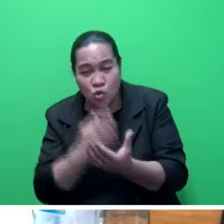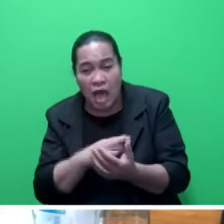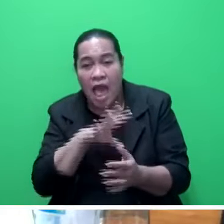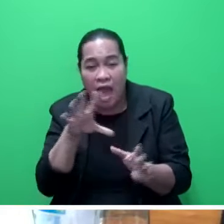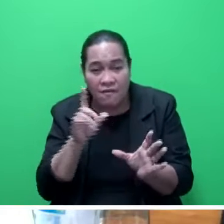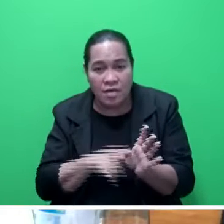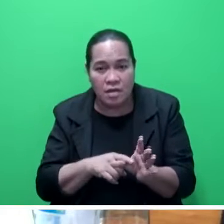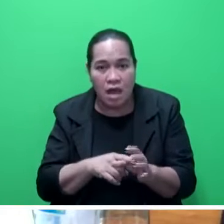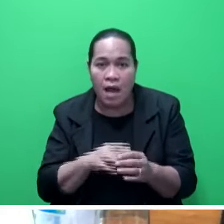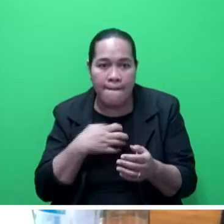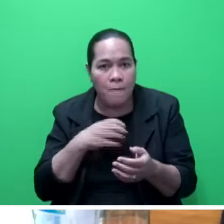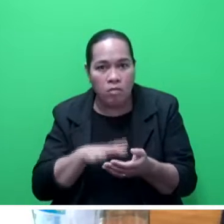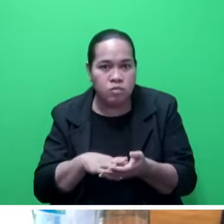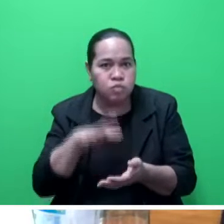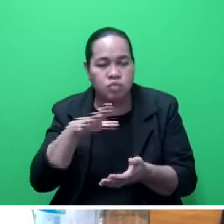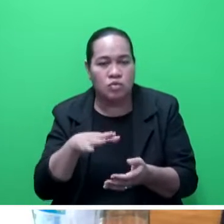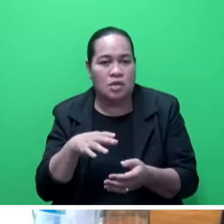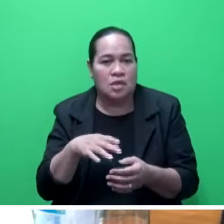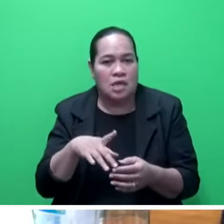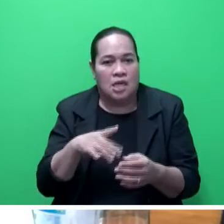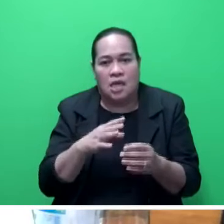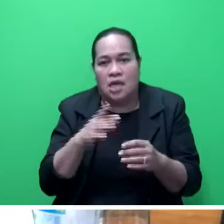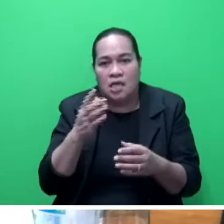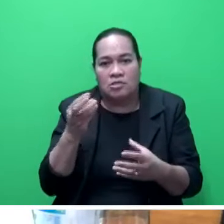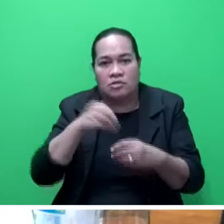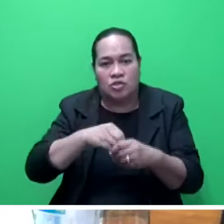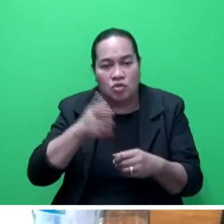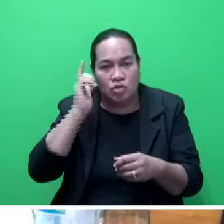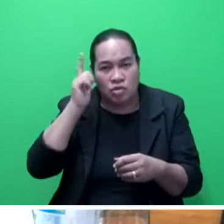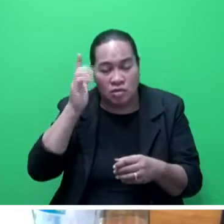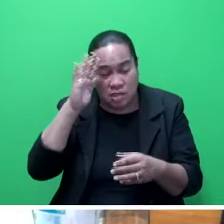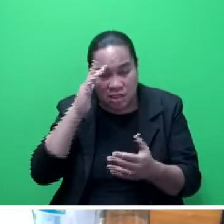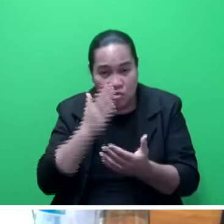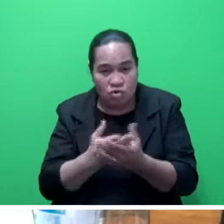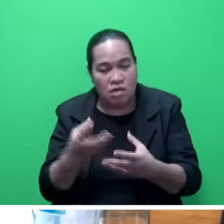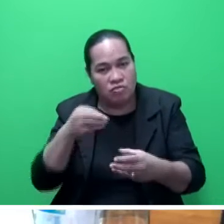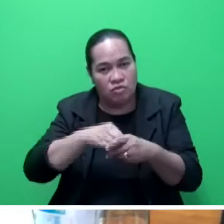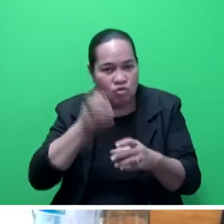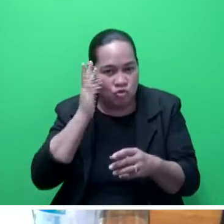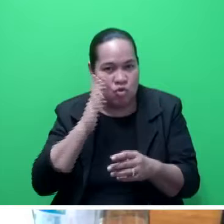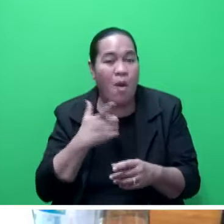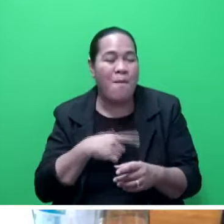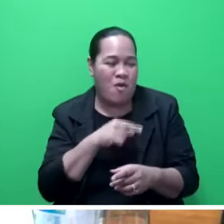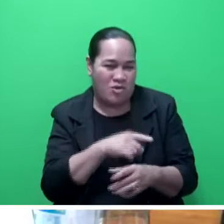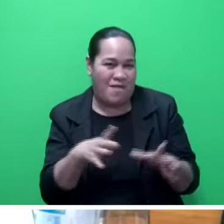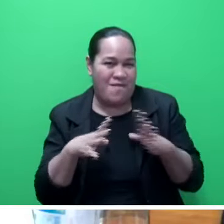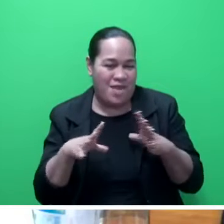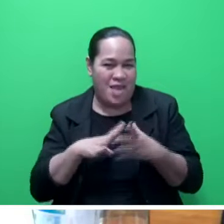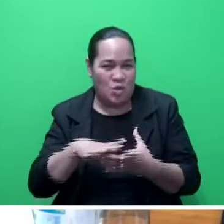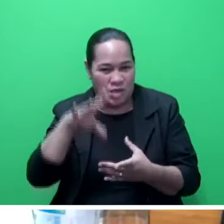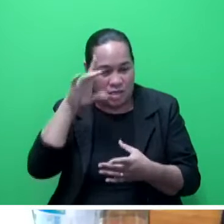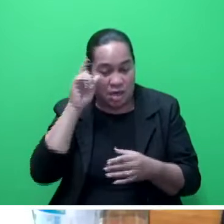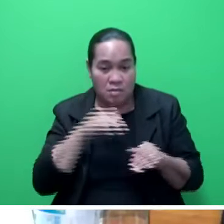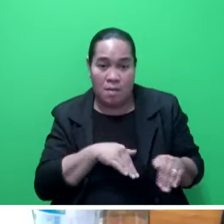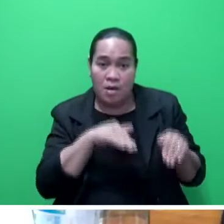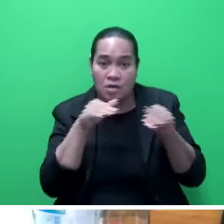enrollment rates is a clear indication of the benefit of free education grant. In addition to this, our data shows that participation